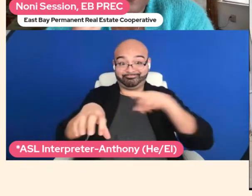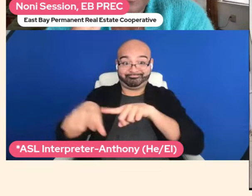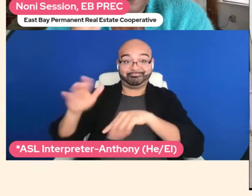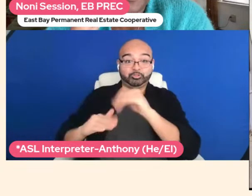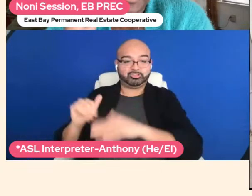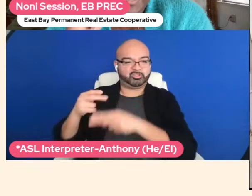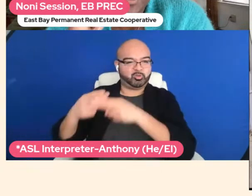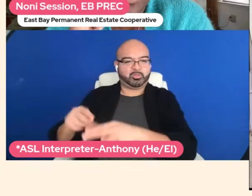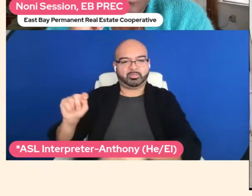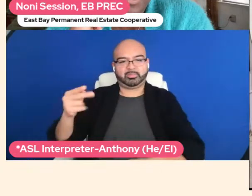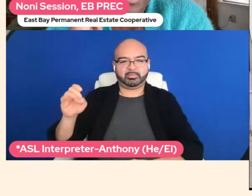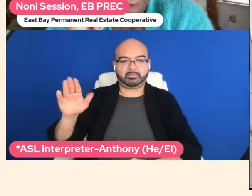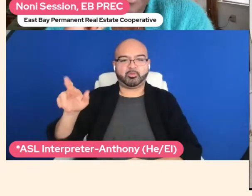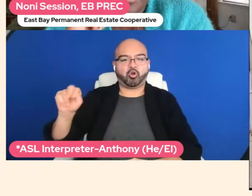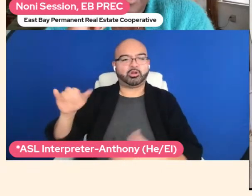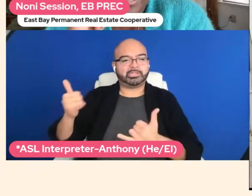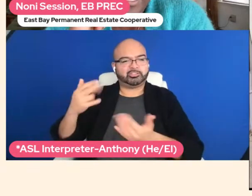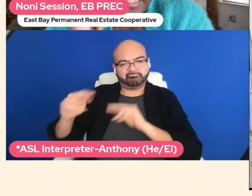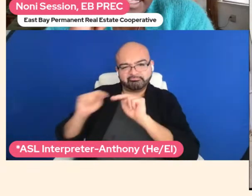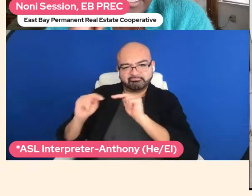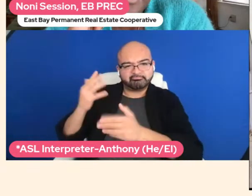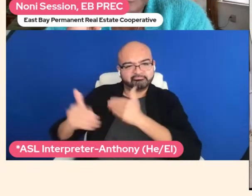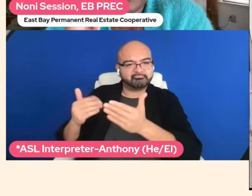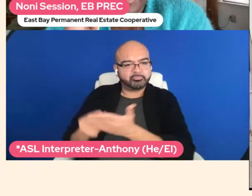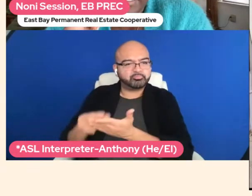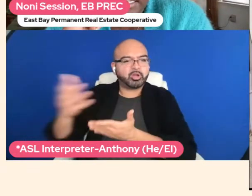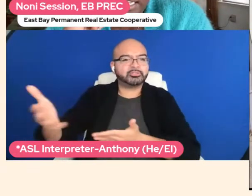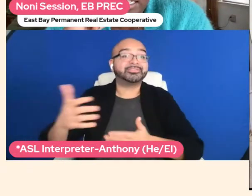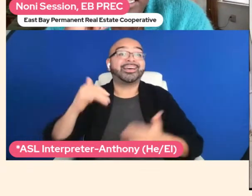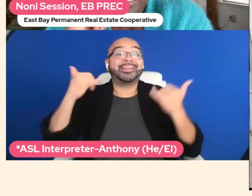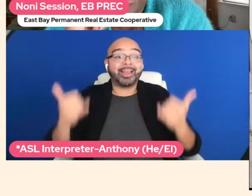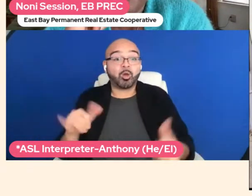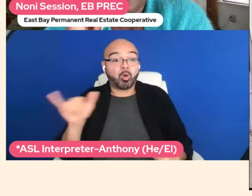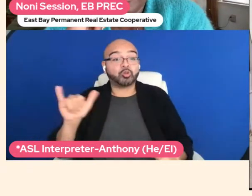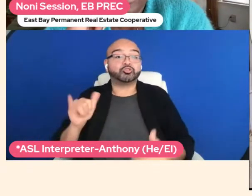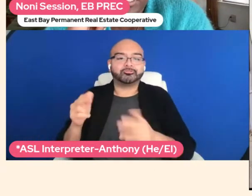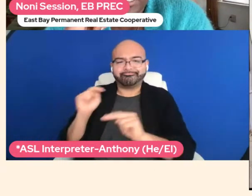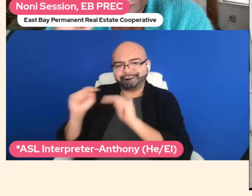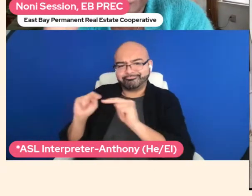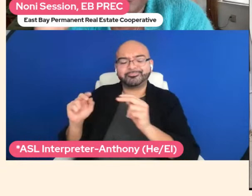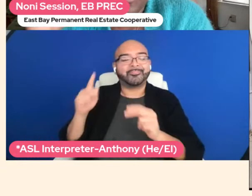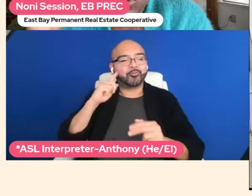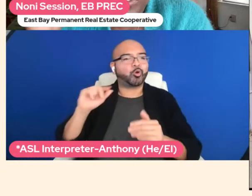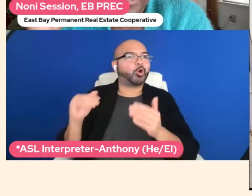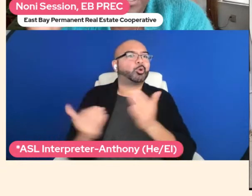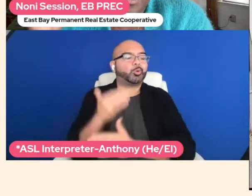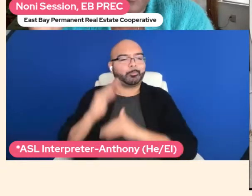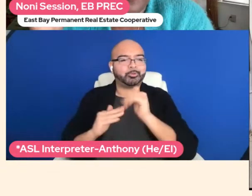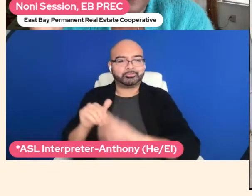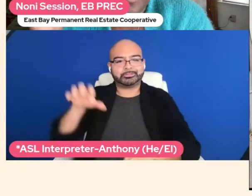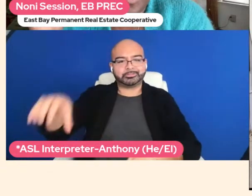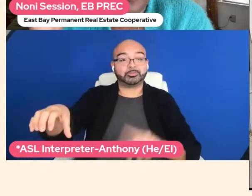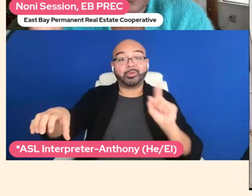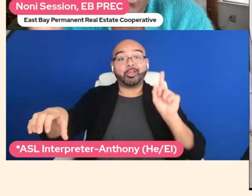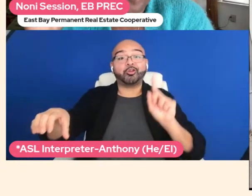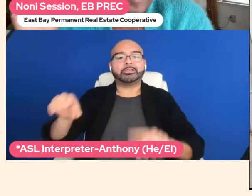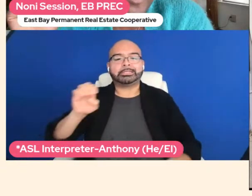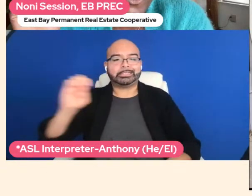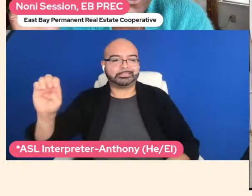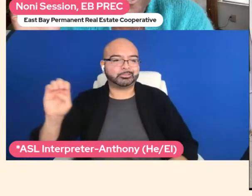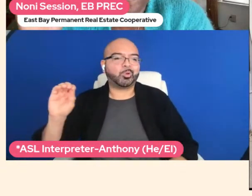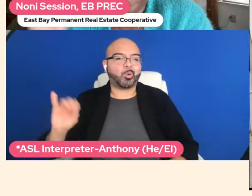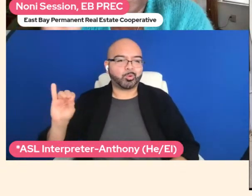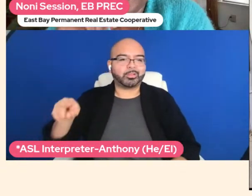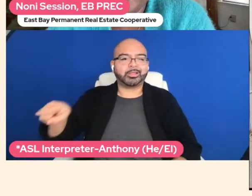in contract for a 10-unit, highly neglected building in East Oakland called